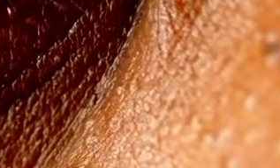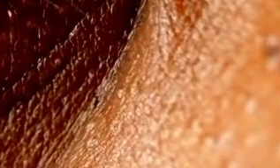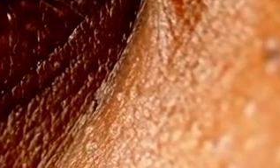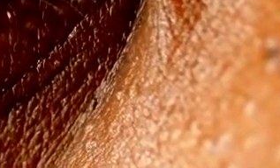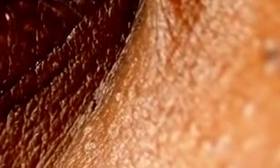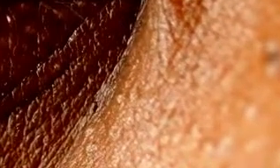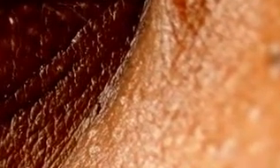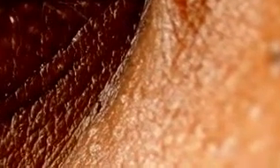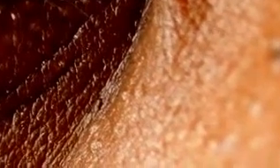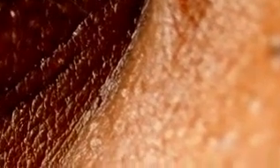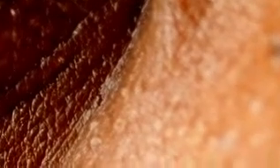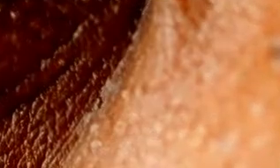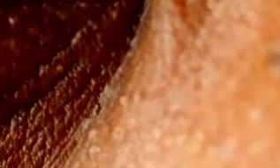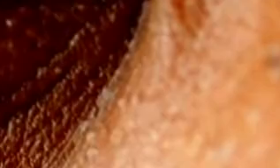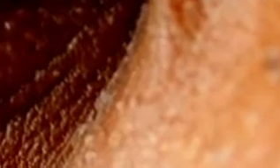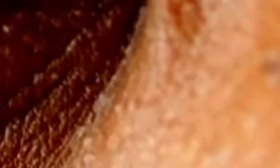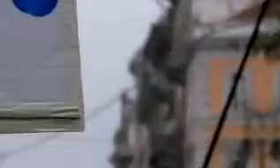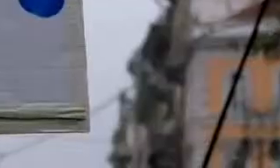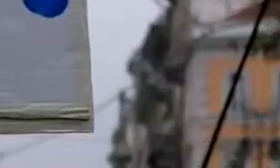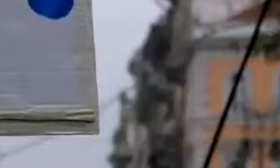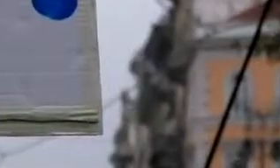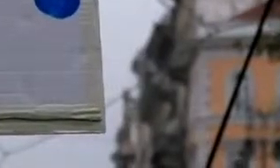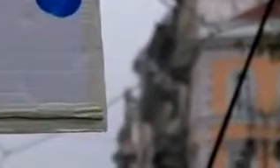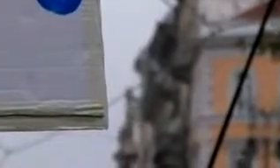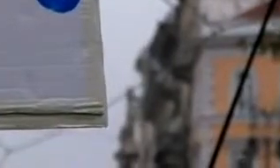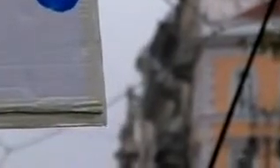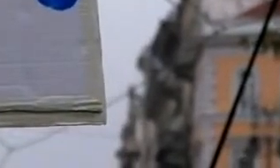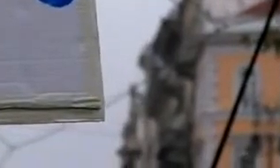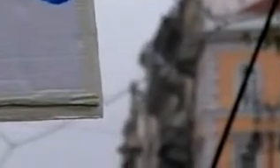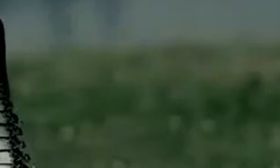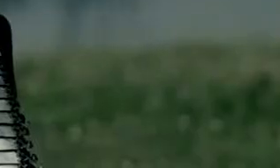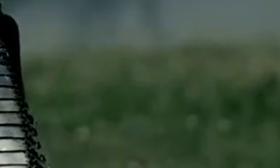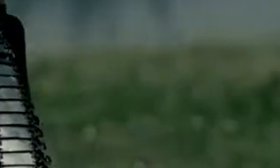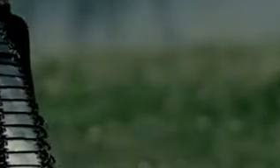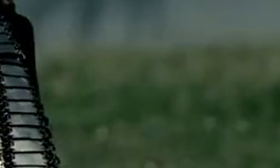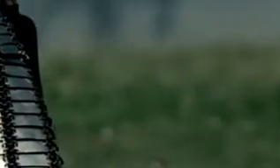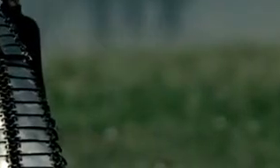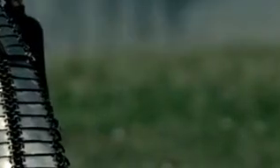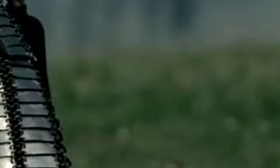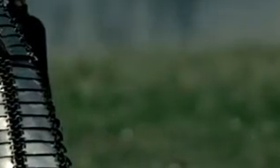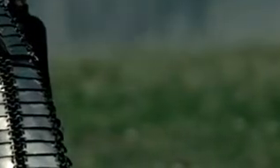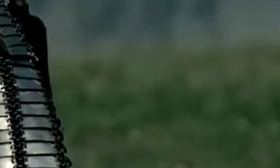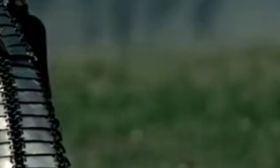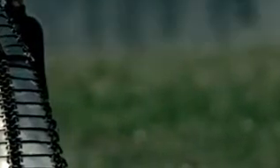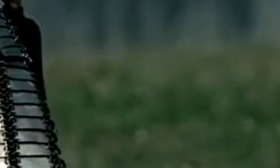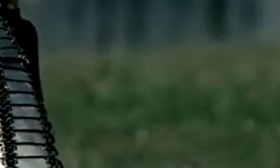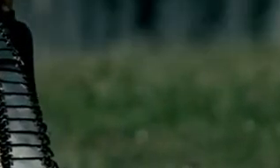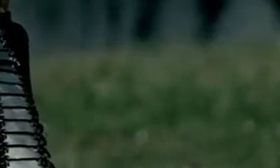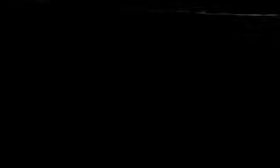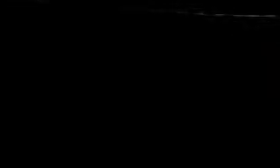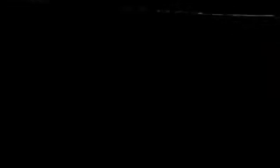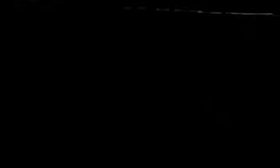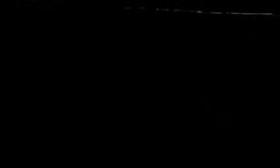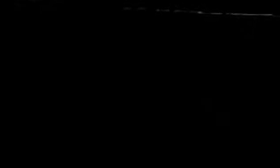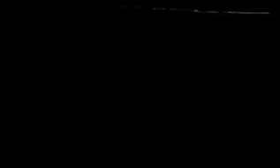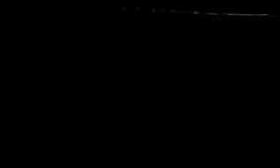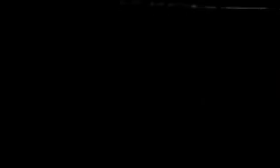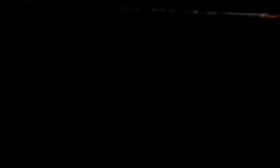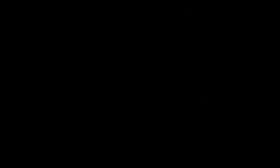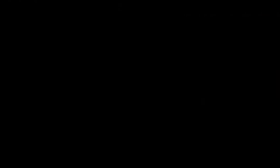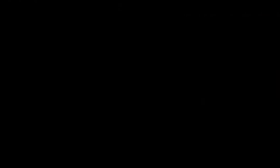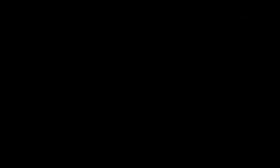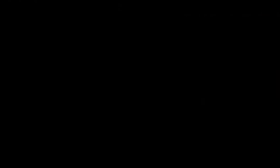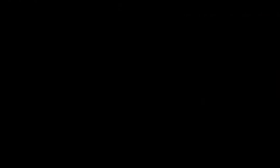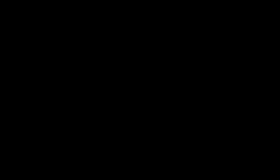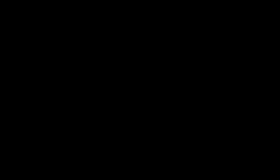our eyes must be open to the truth. Those who want peace must prepare for war. The